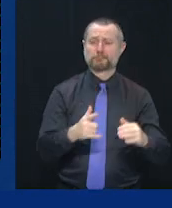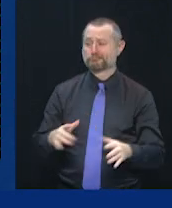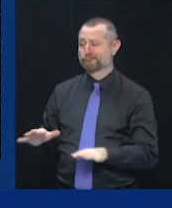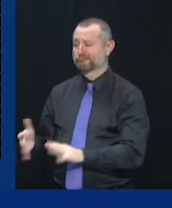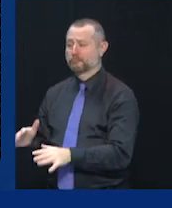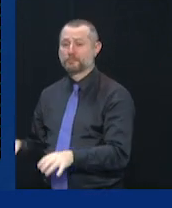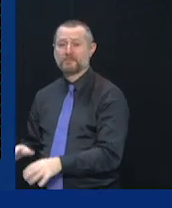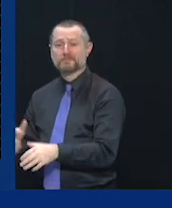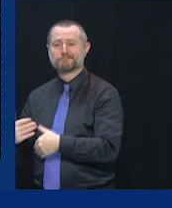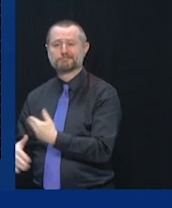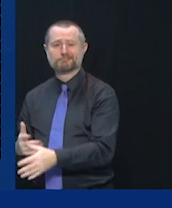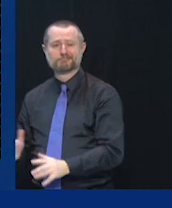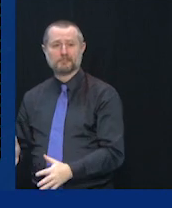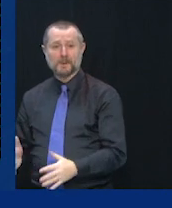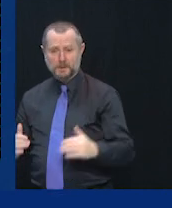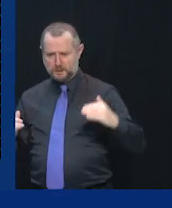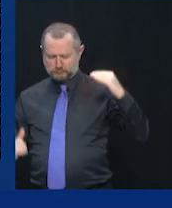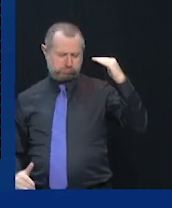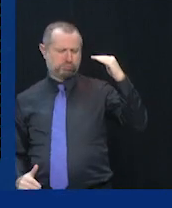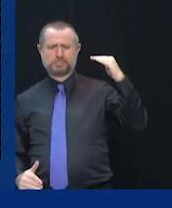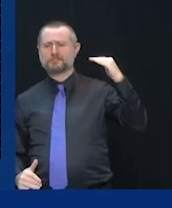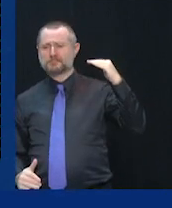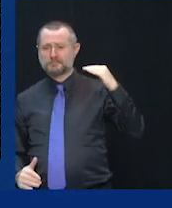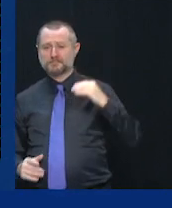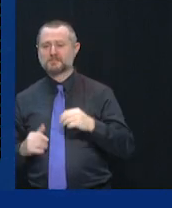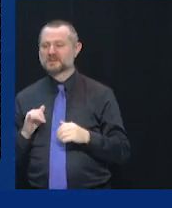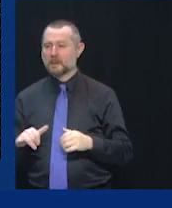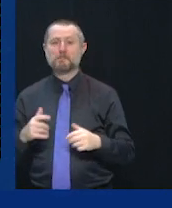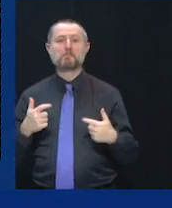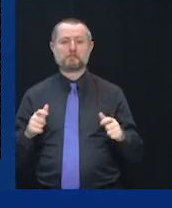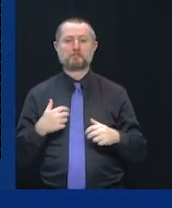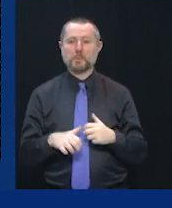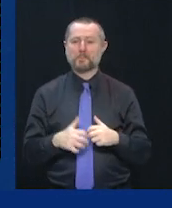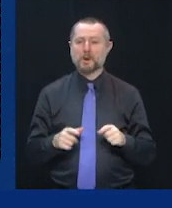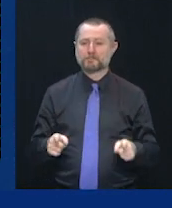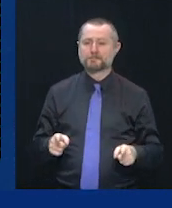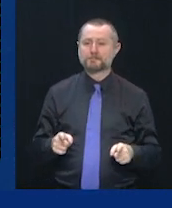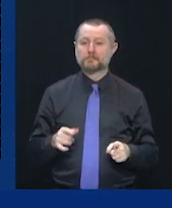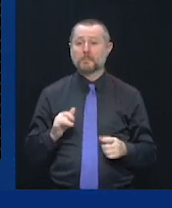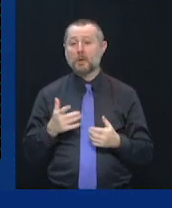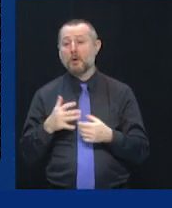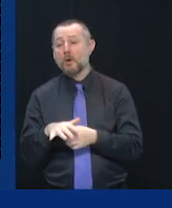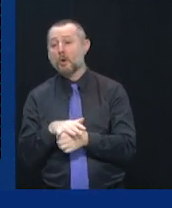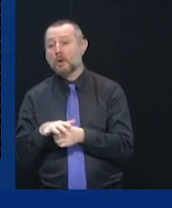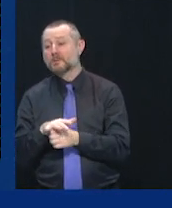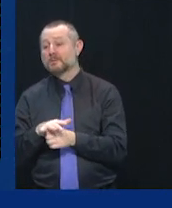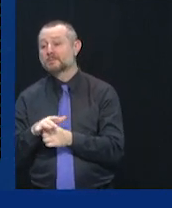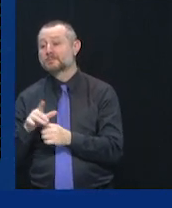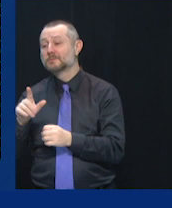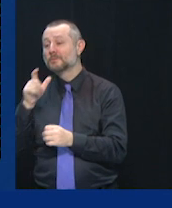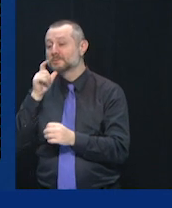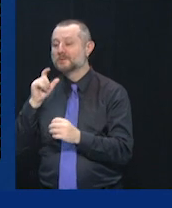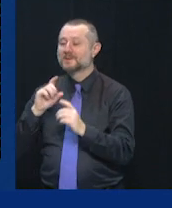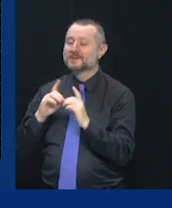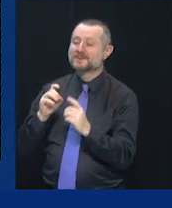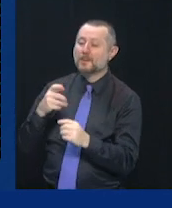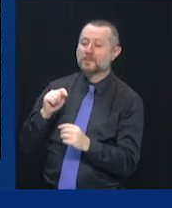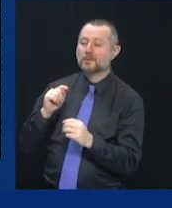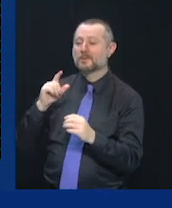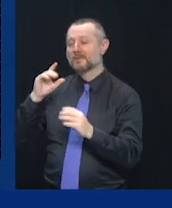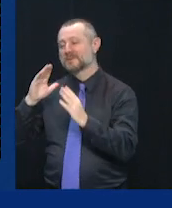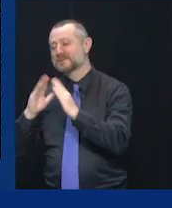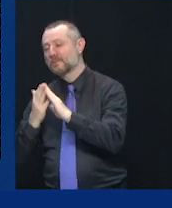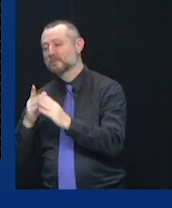100%. So that is a problem. I've asked the local health departments, please focus on the